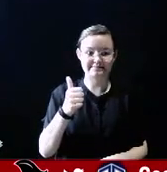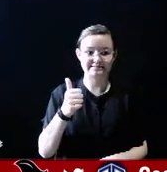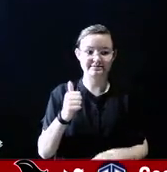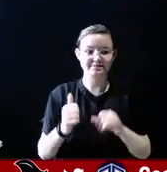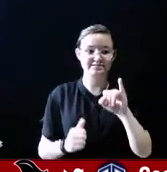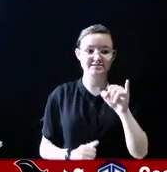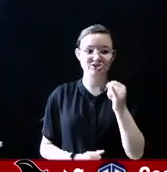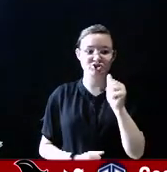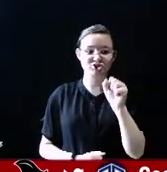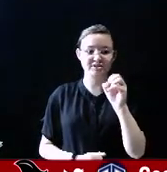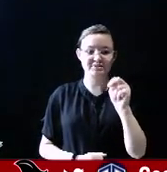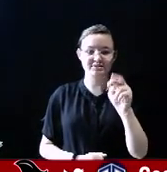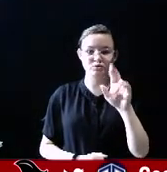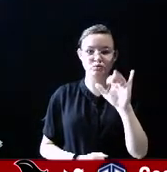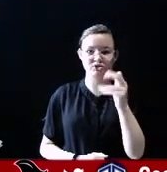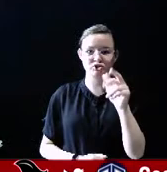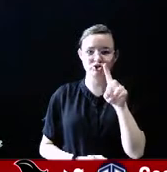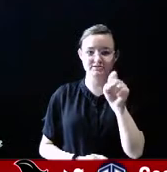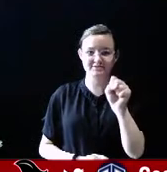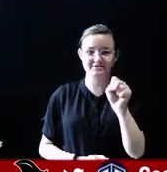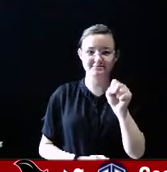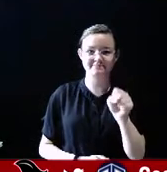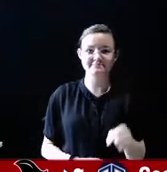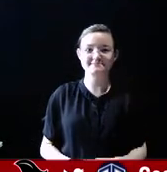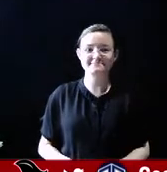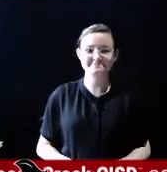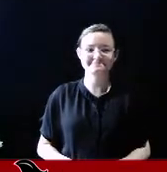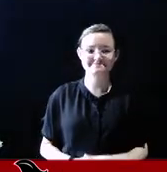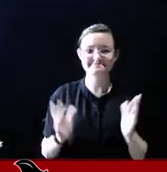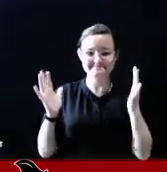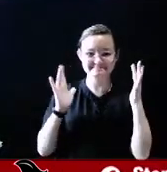Tenth, Jason Richards.